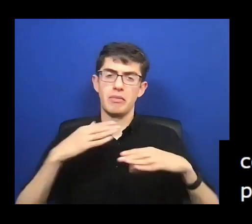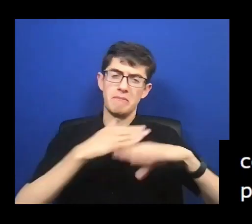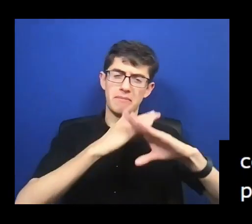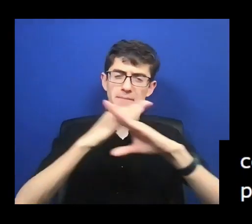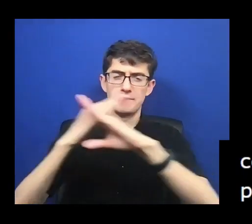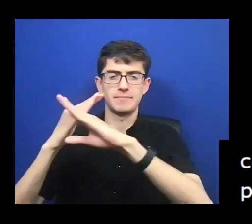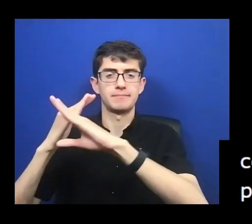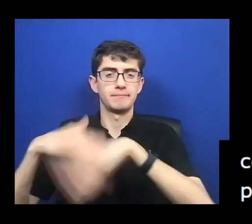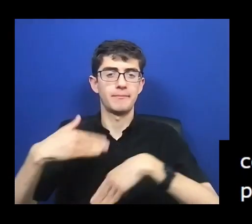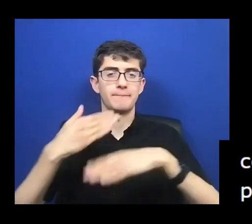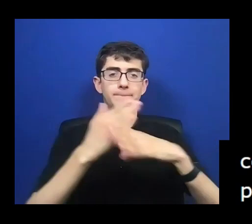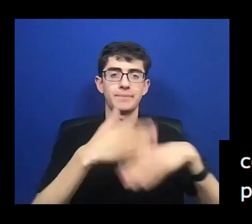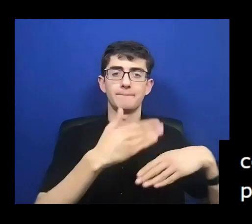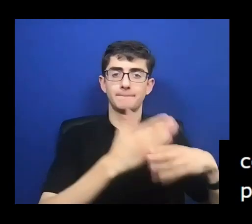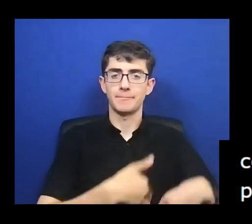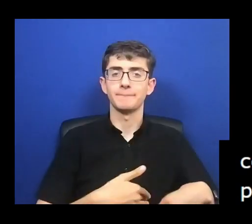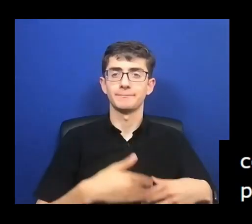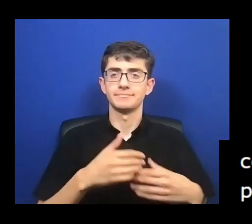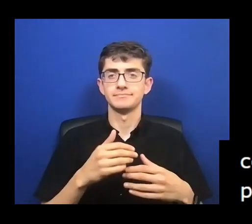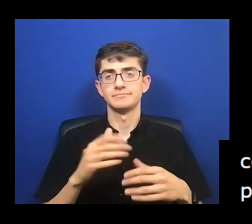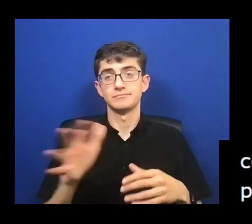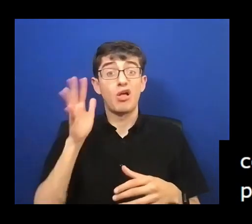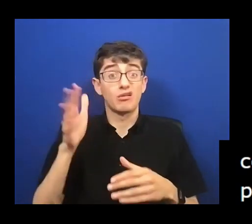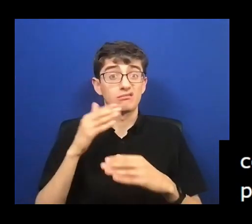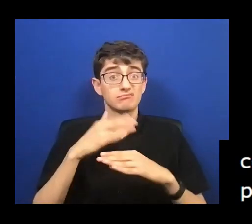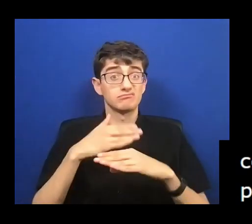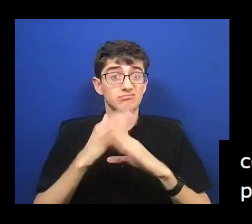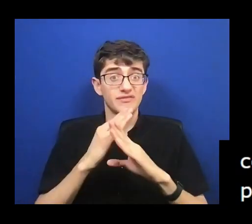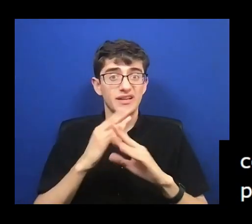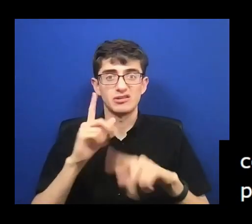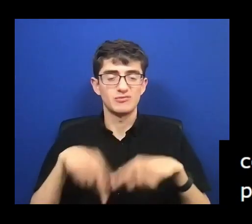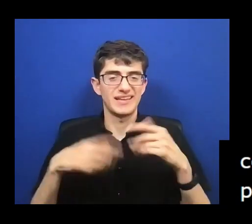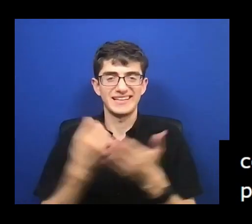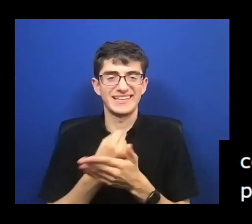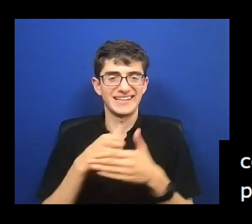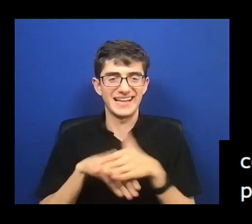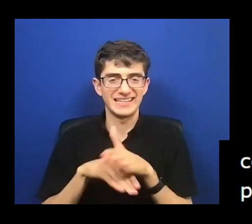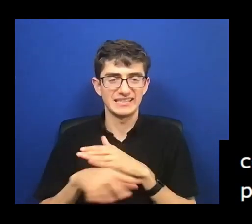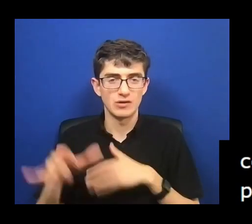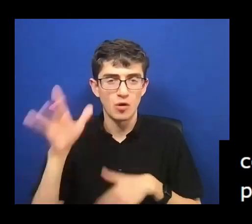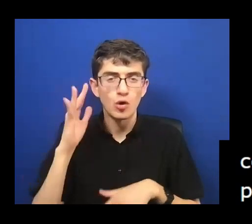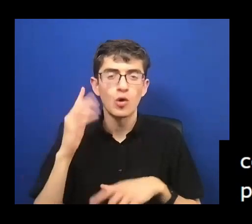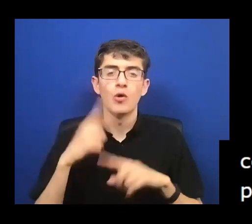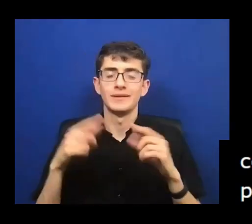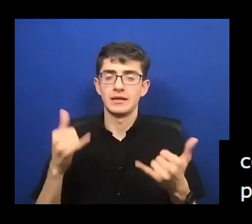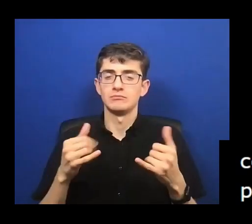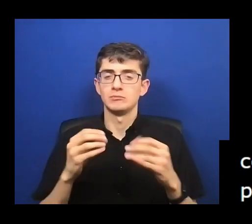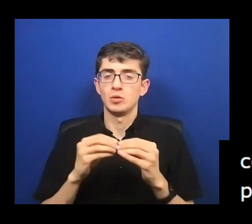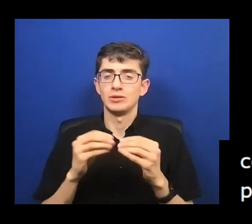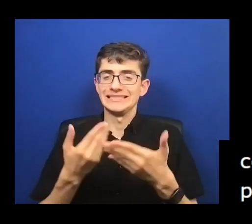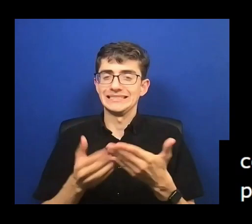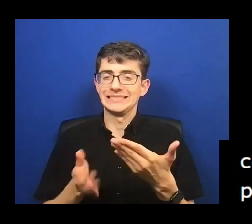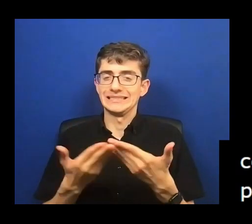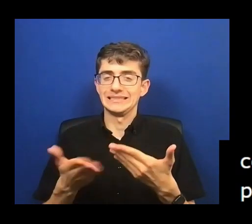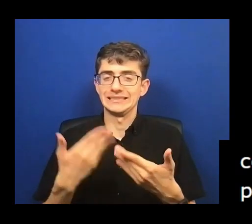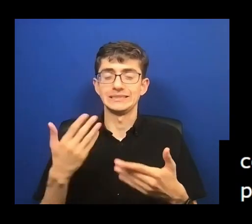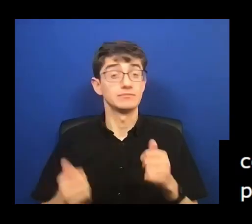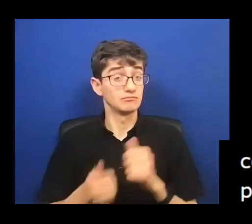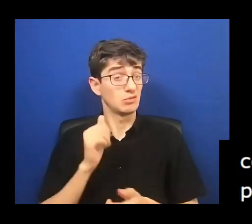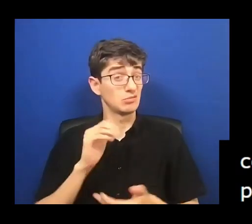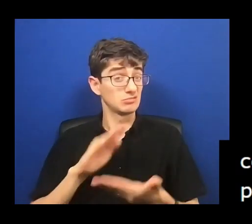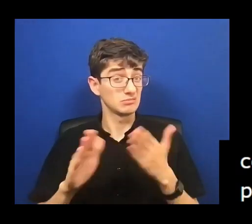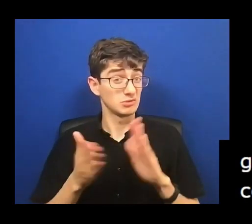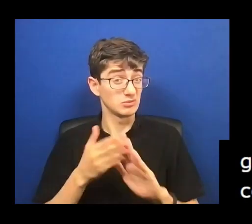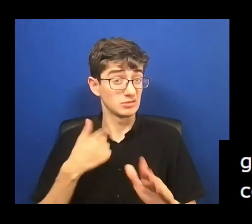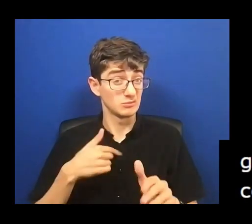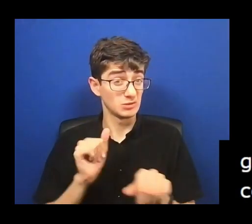traditionally prevented them from gaining access in the past. The majority of these communities that we work in range